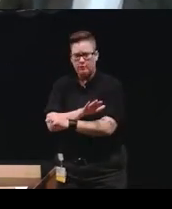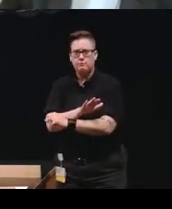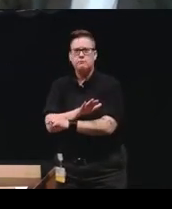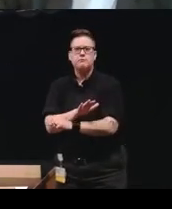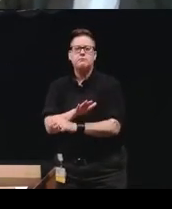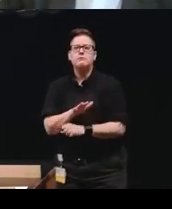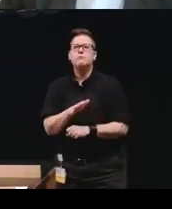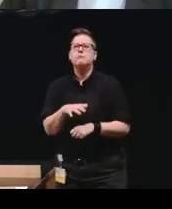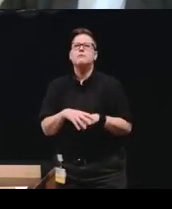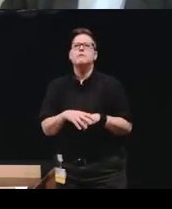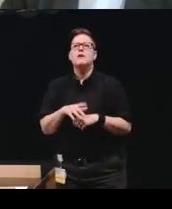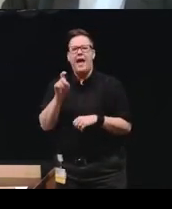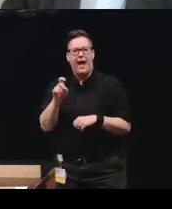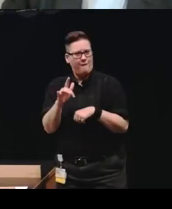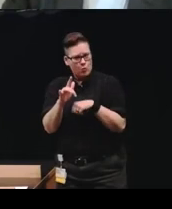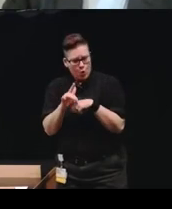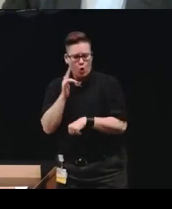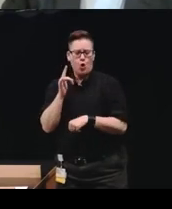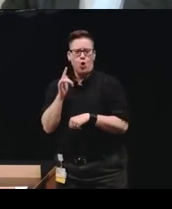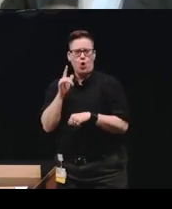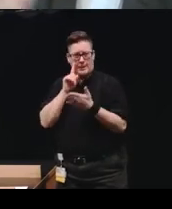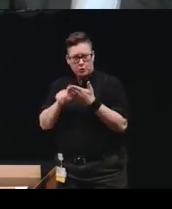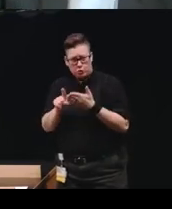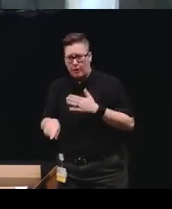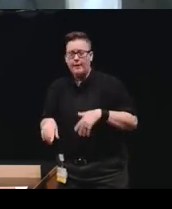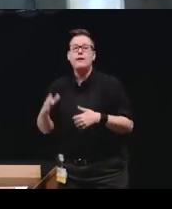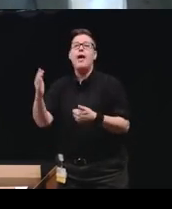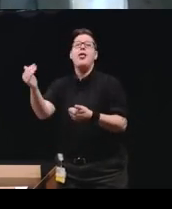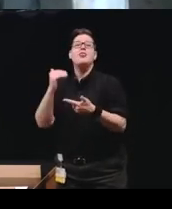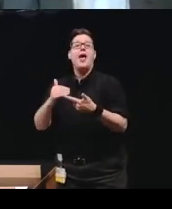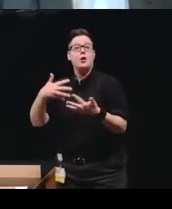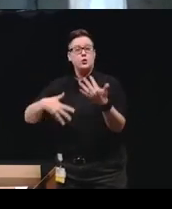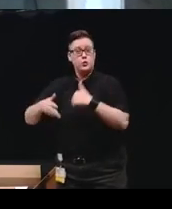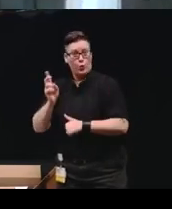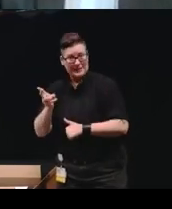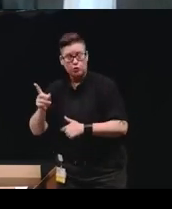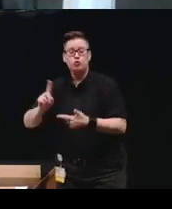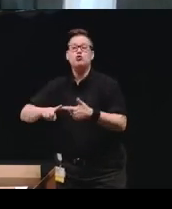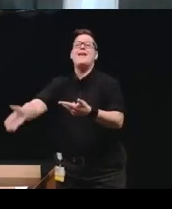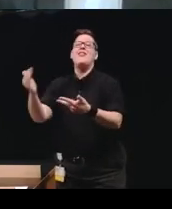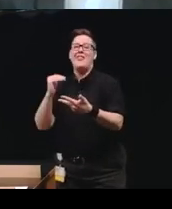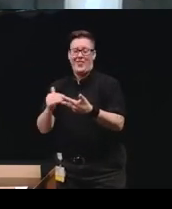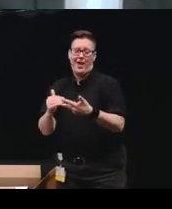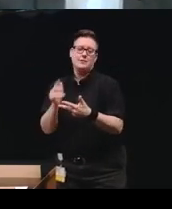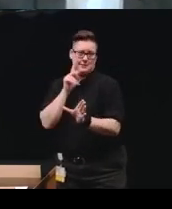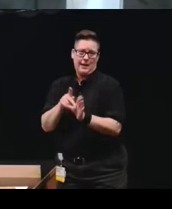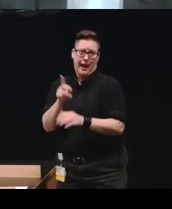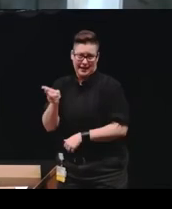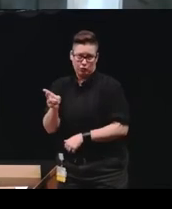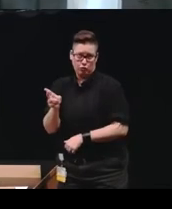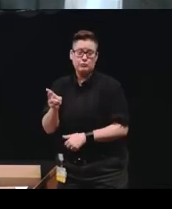early and very important detours: the social history and the psychiatric screen. You round